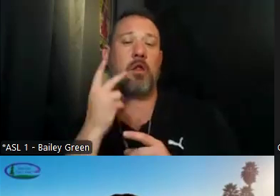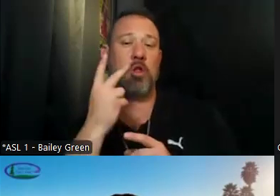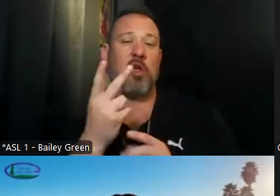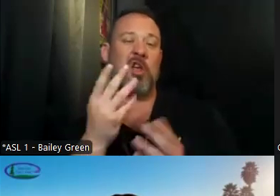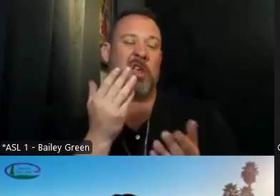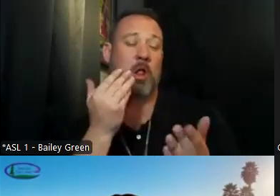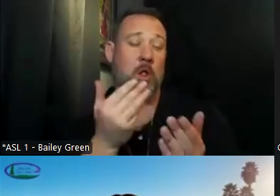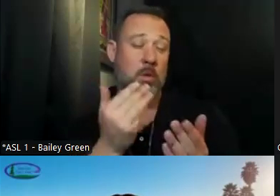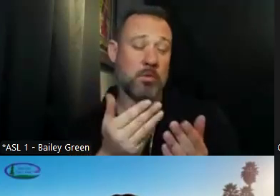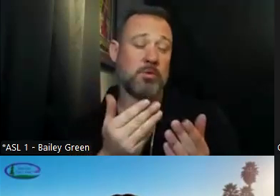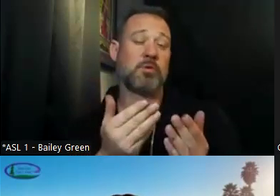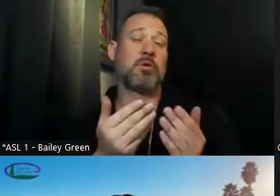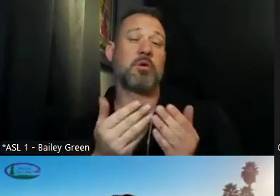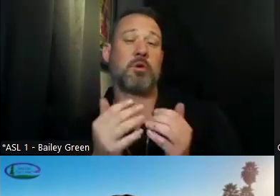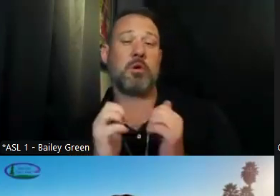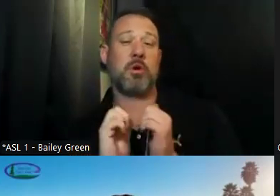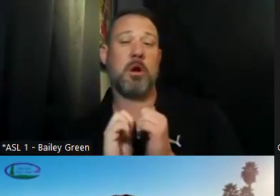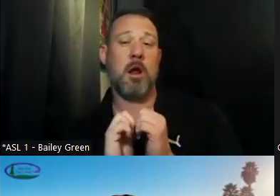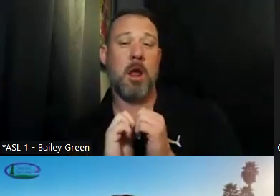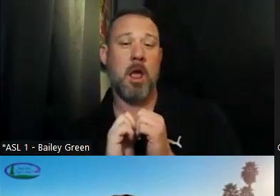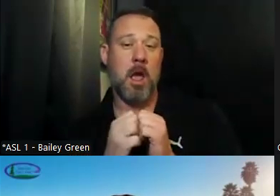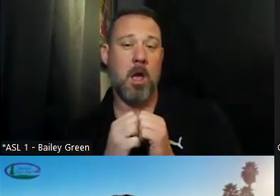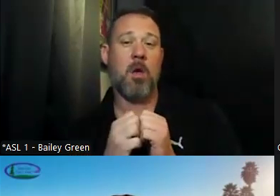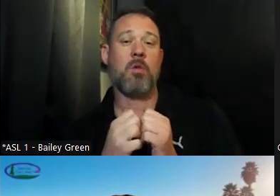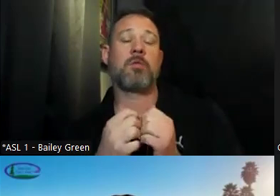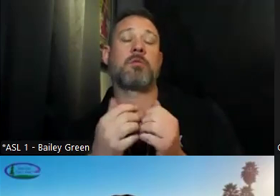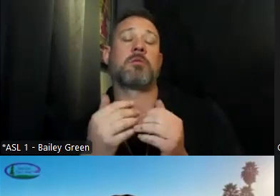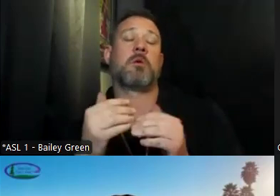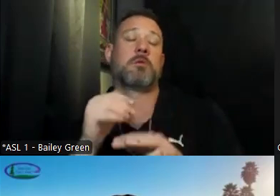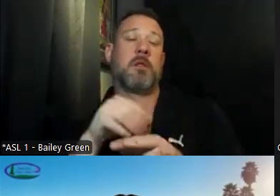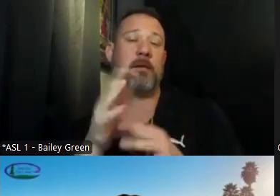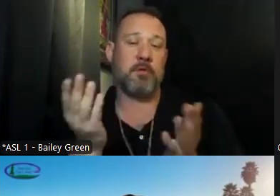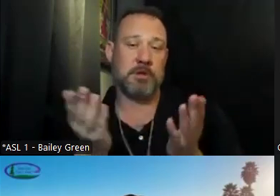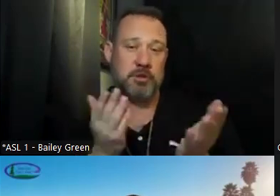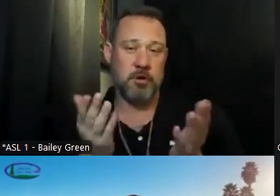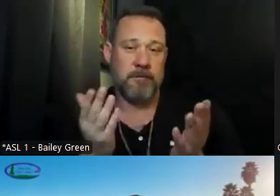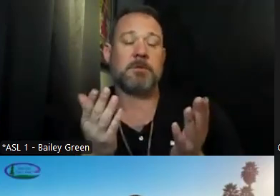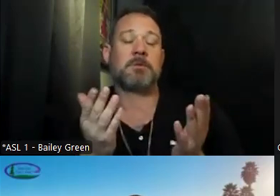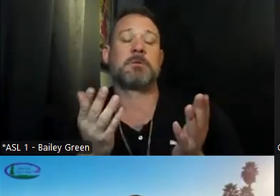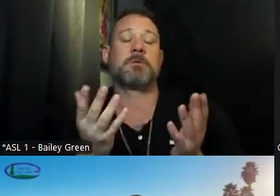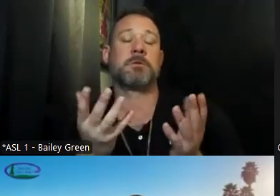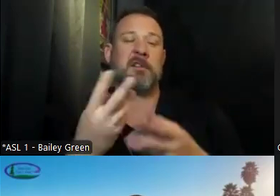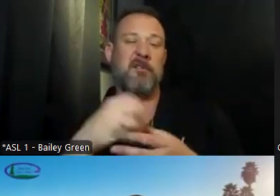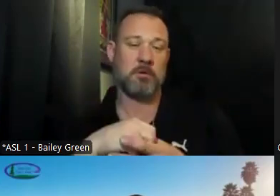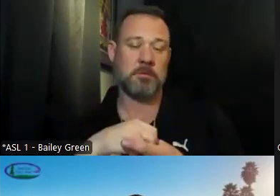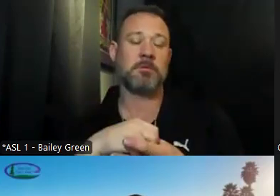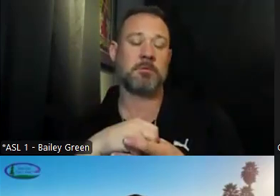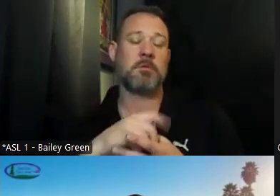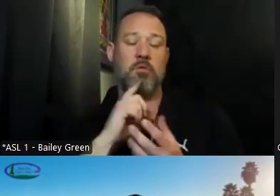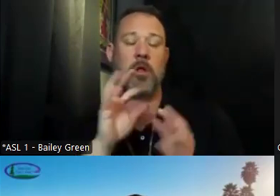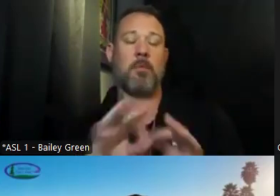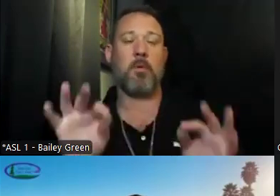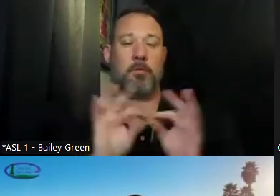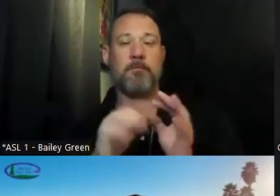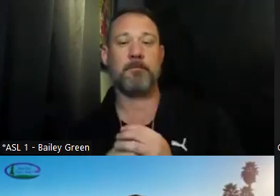closer, how the delivery services interface with these other elements are really important.